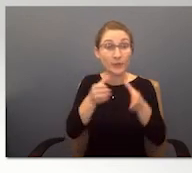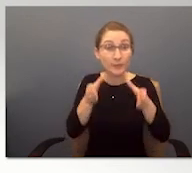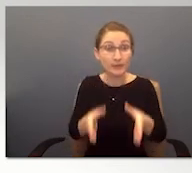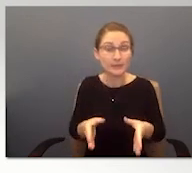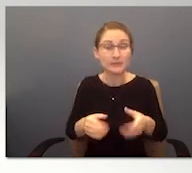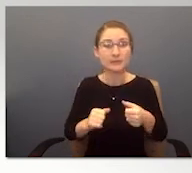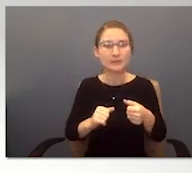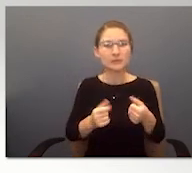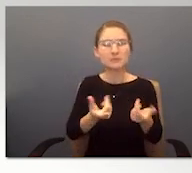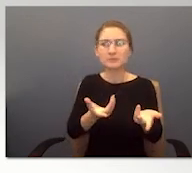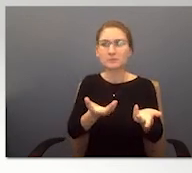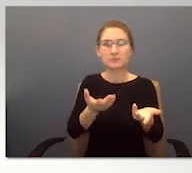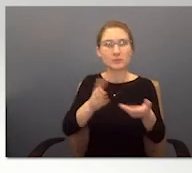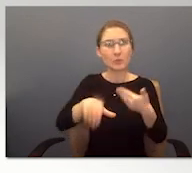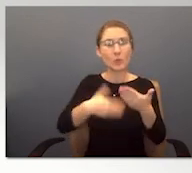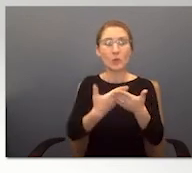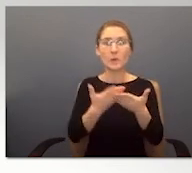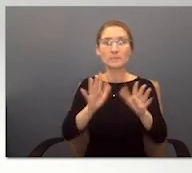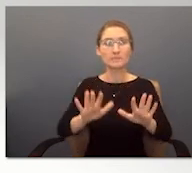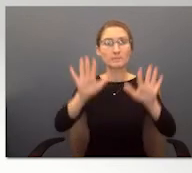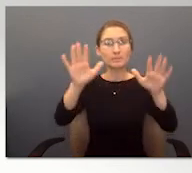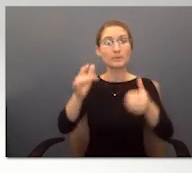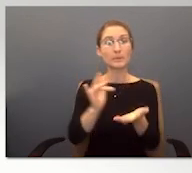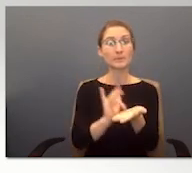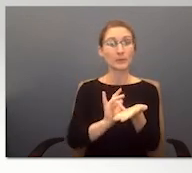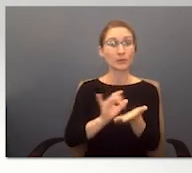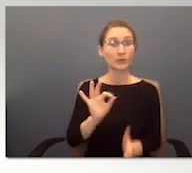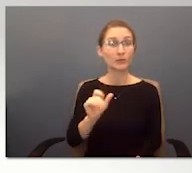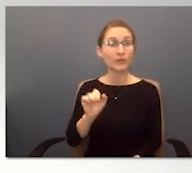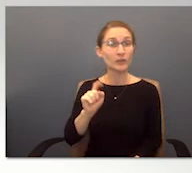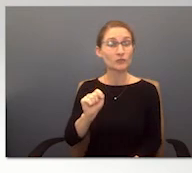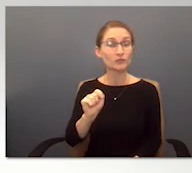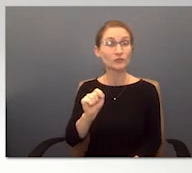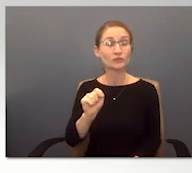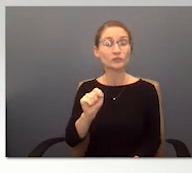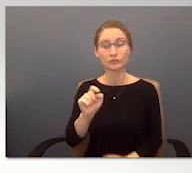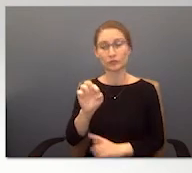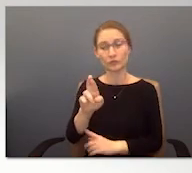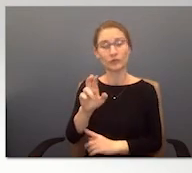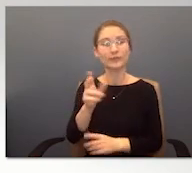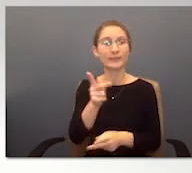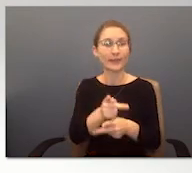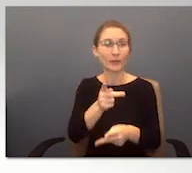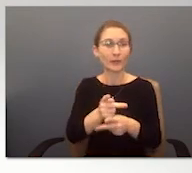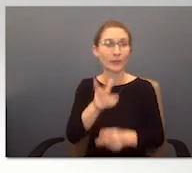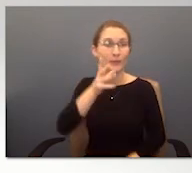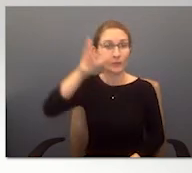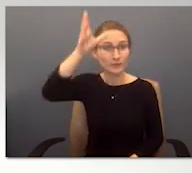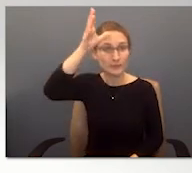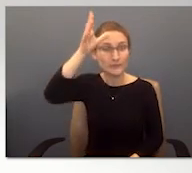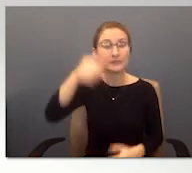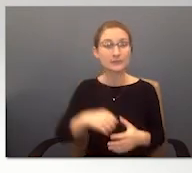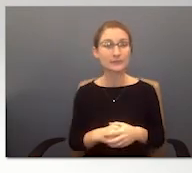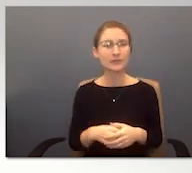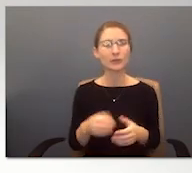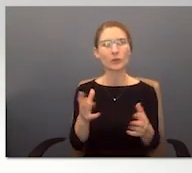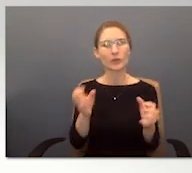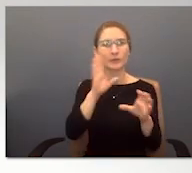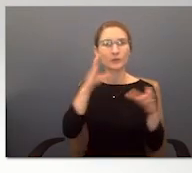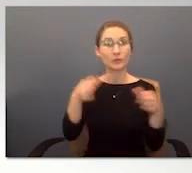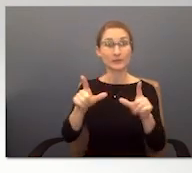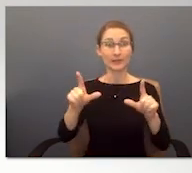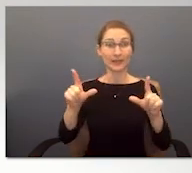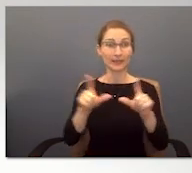therapists. We think they'd make excellent medical foster care parents. So we're really going to focus within our, you know, licensed